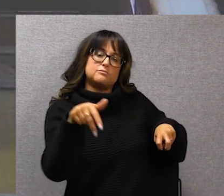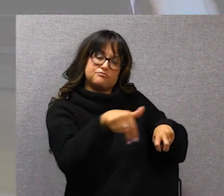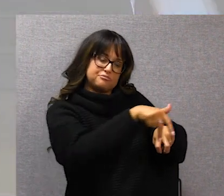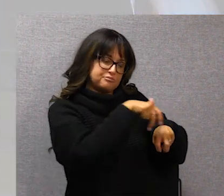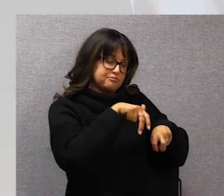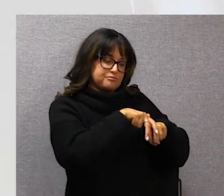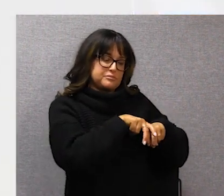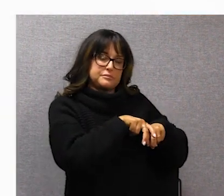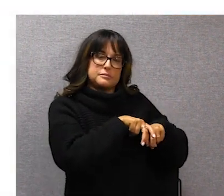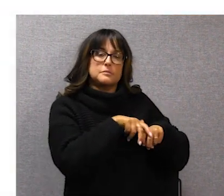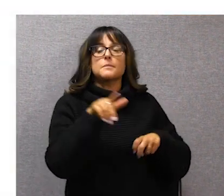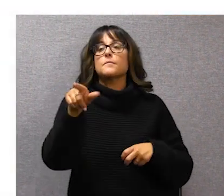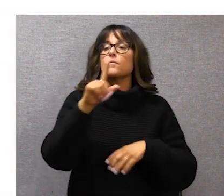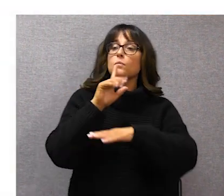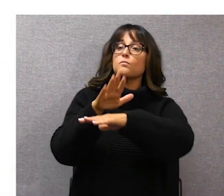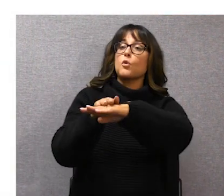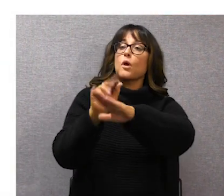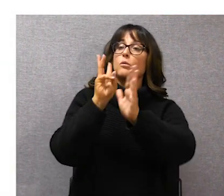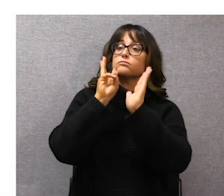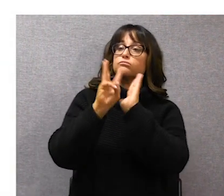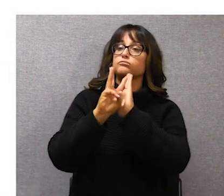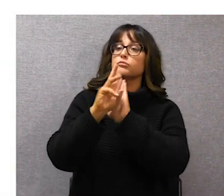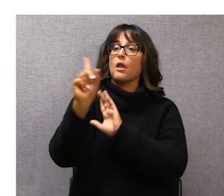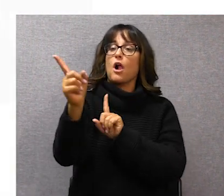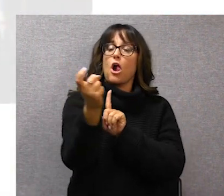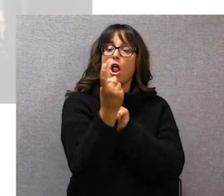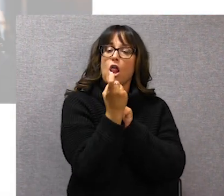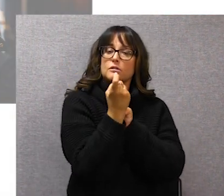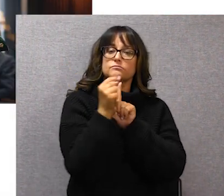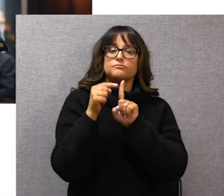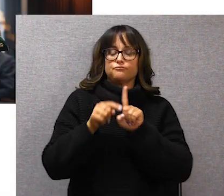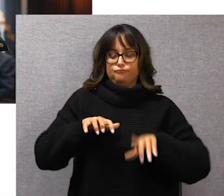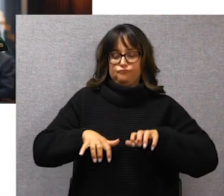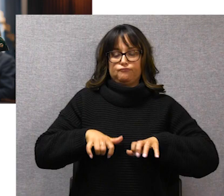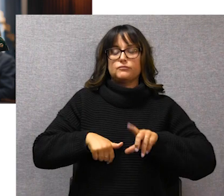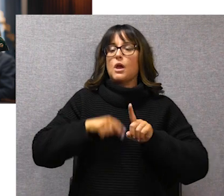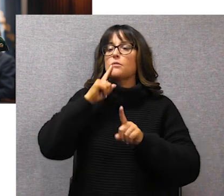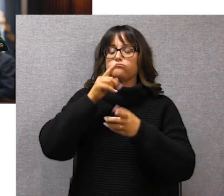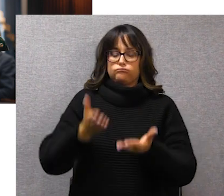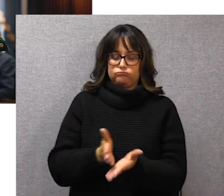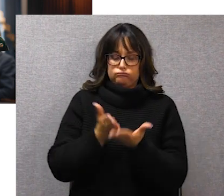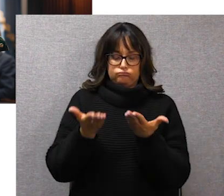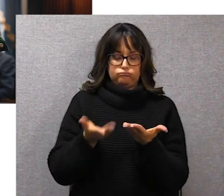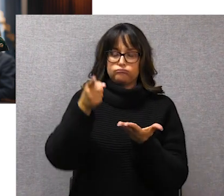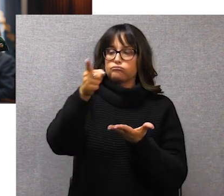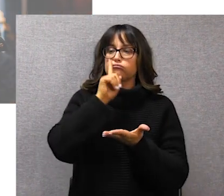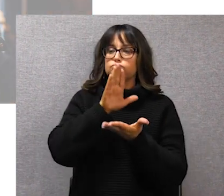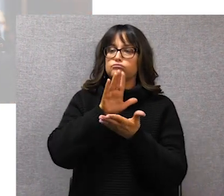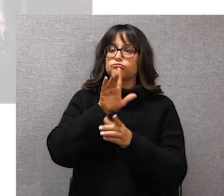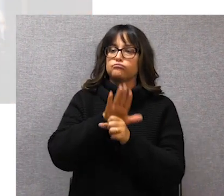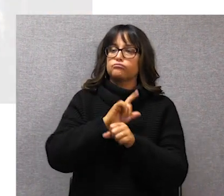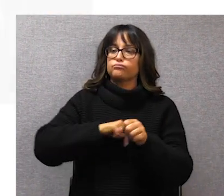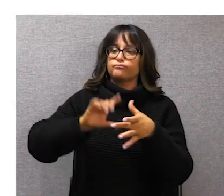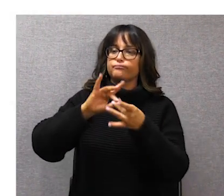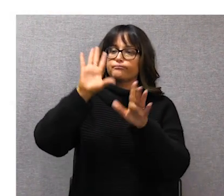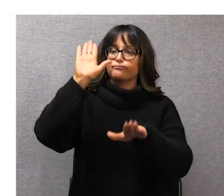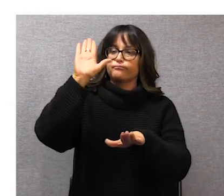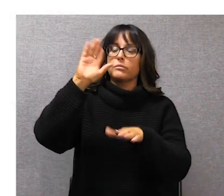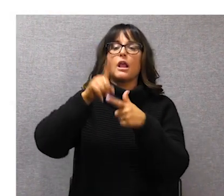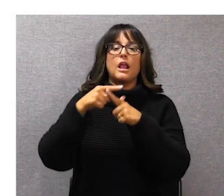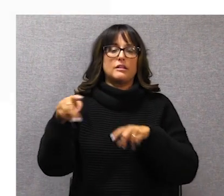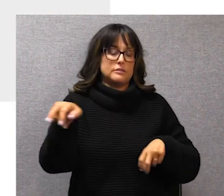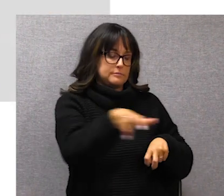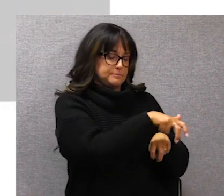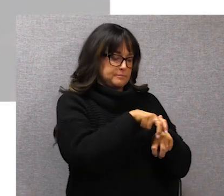to testify, they will be sworn in by the clerk, and then they will take the stand to testify. In